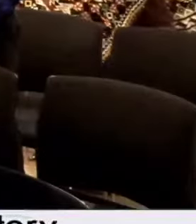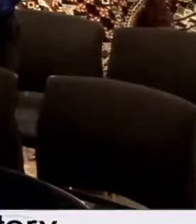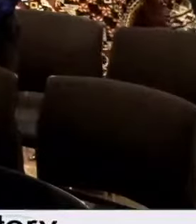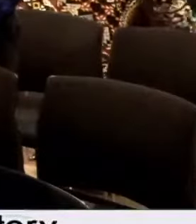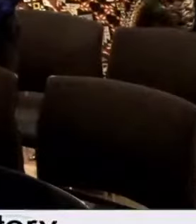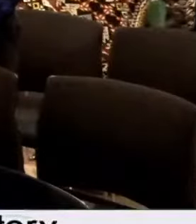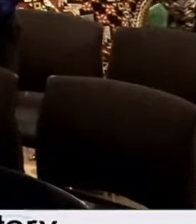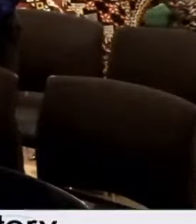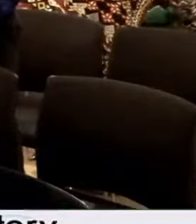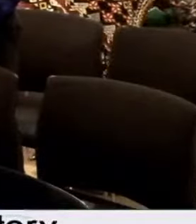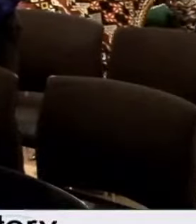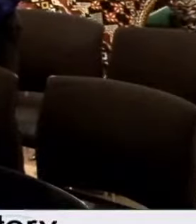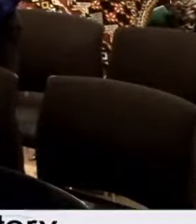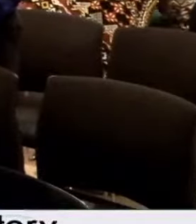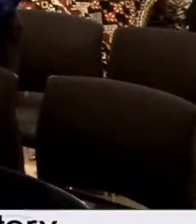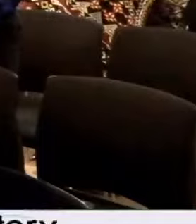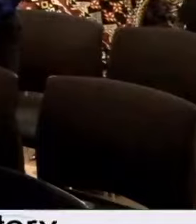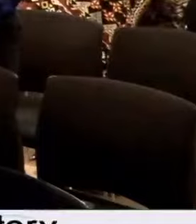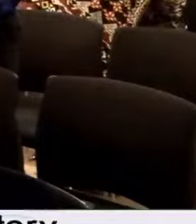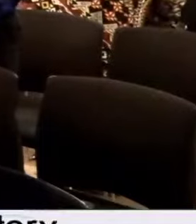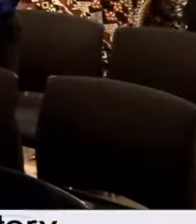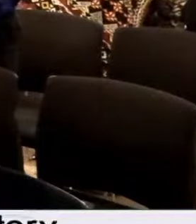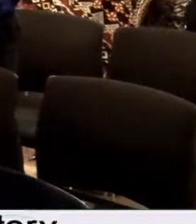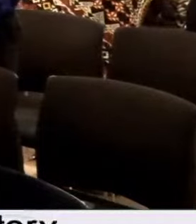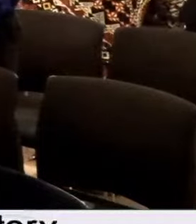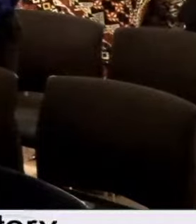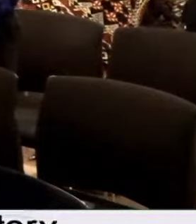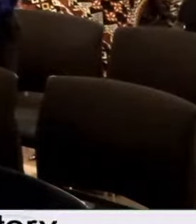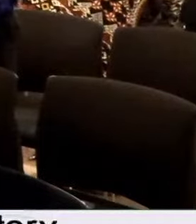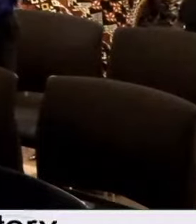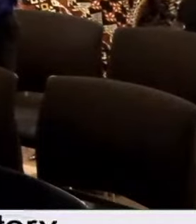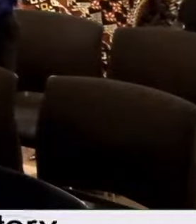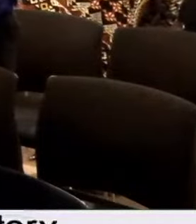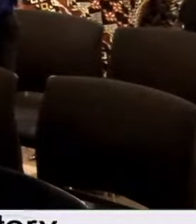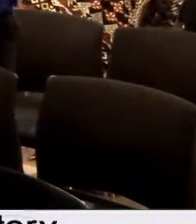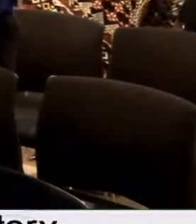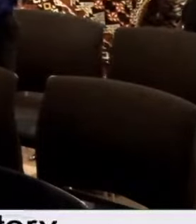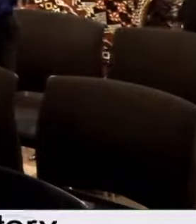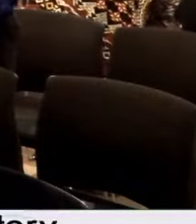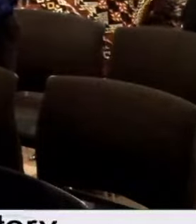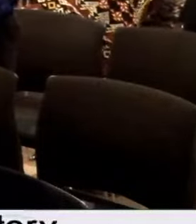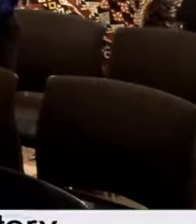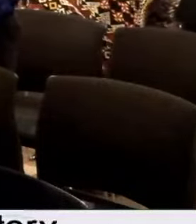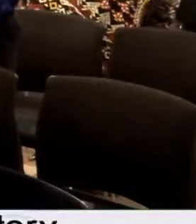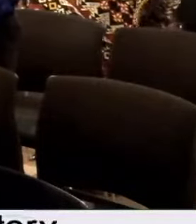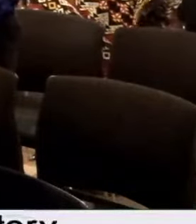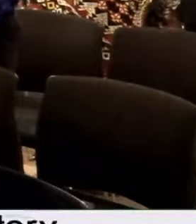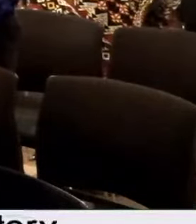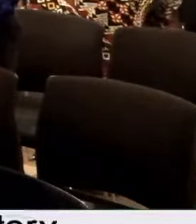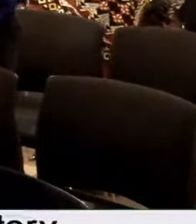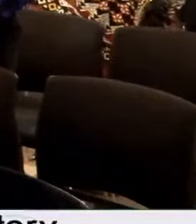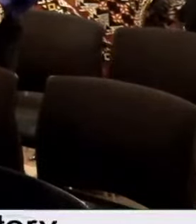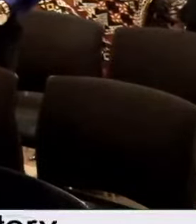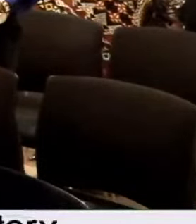I've gone through so much as a child of God. I've gone through a lot, but I've stood